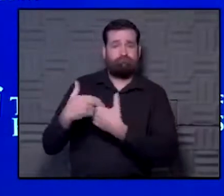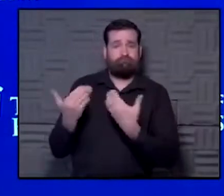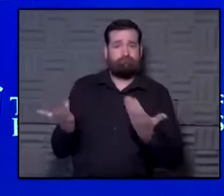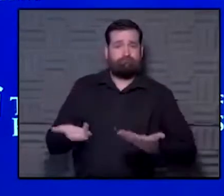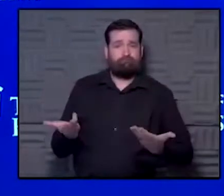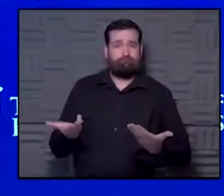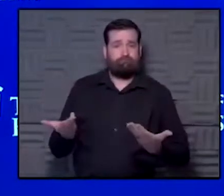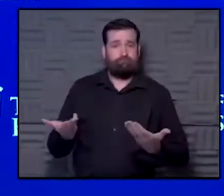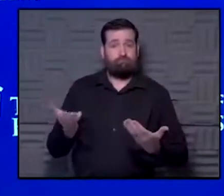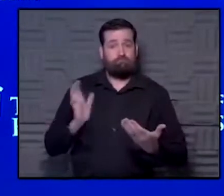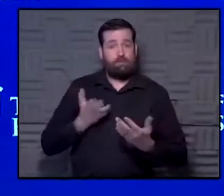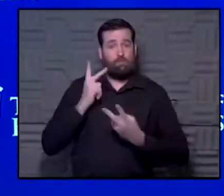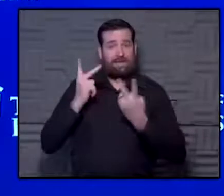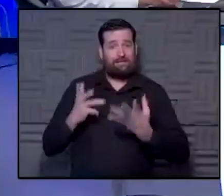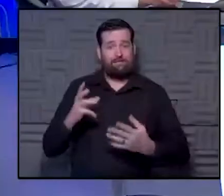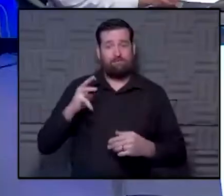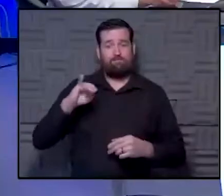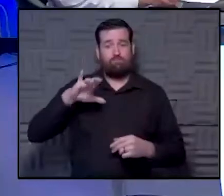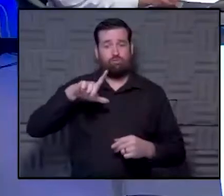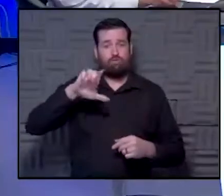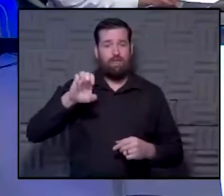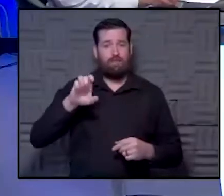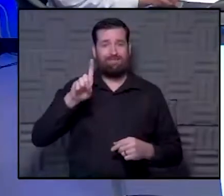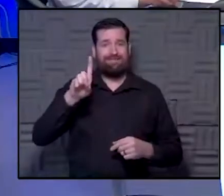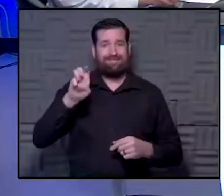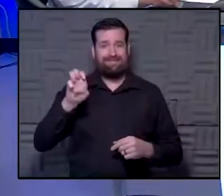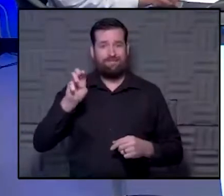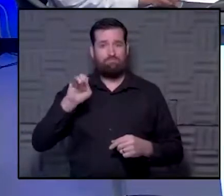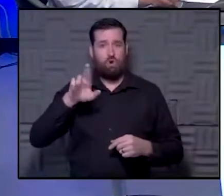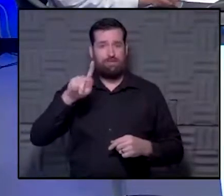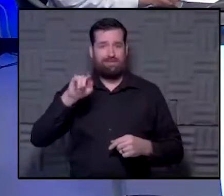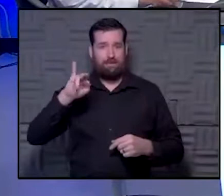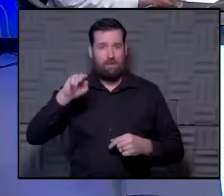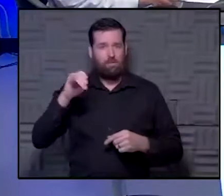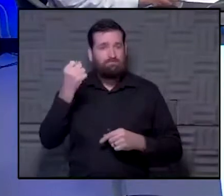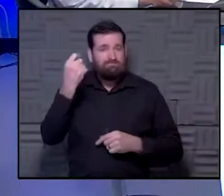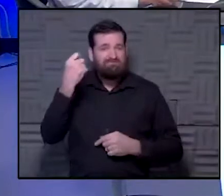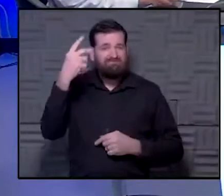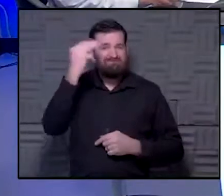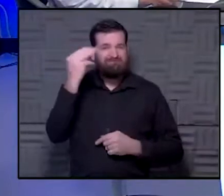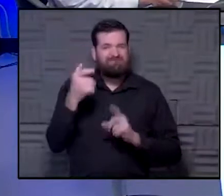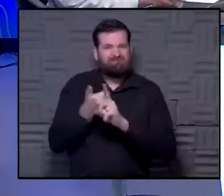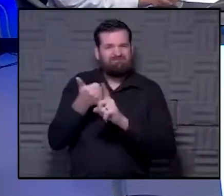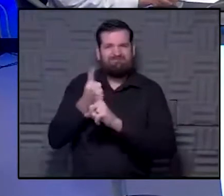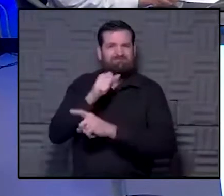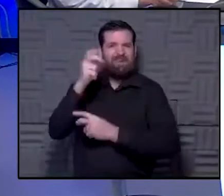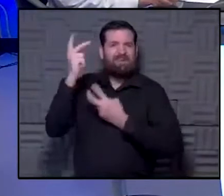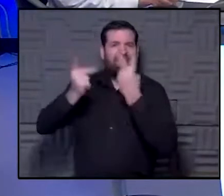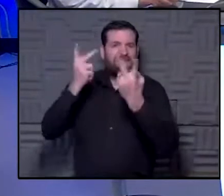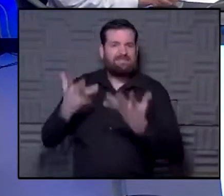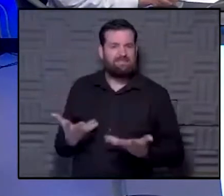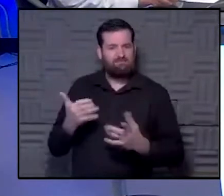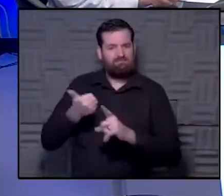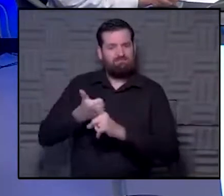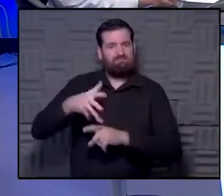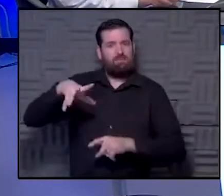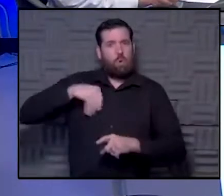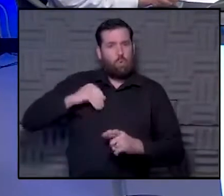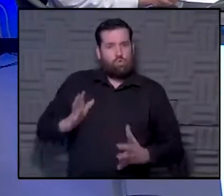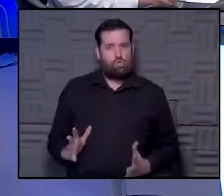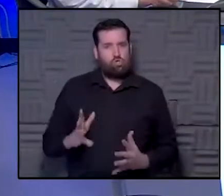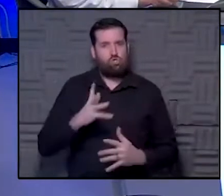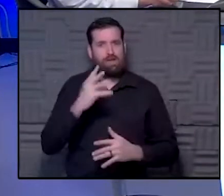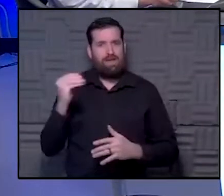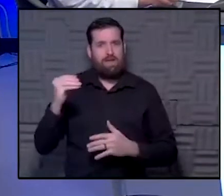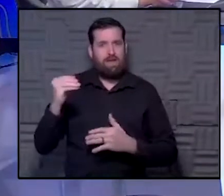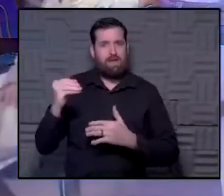by our guest, Michelle DeMartino, but she's really not a guest. Michelle is the owner